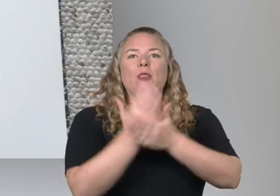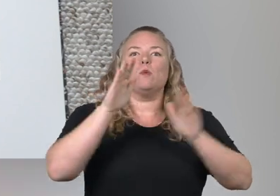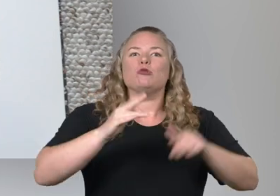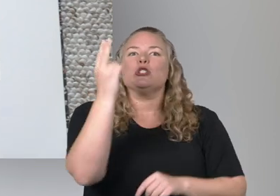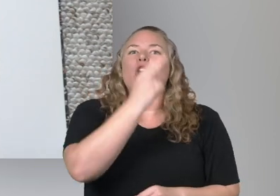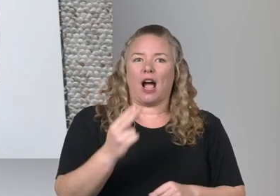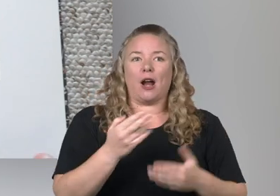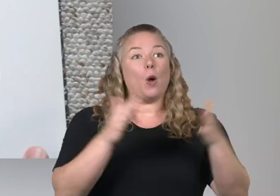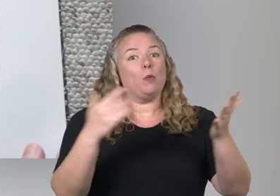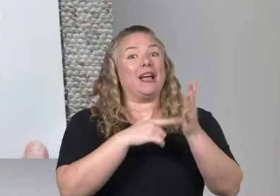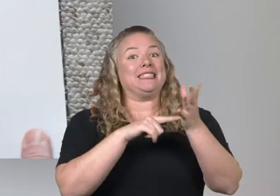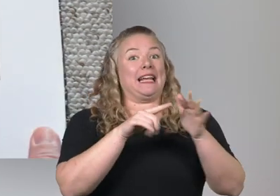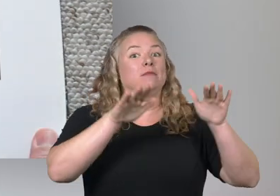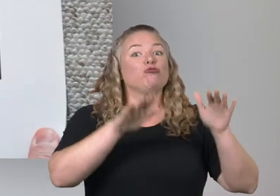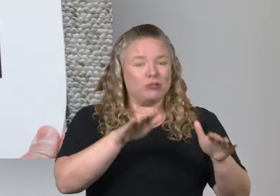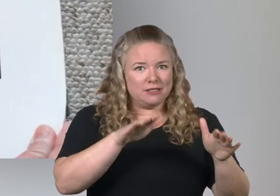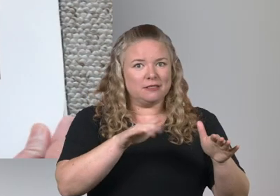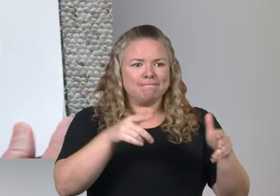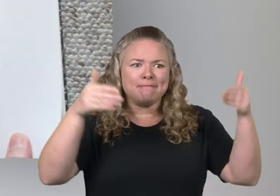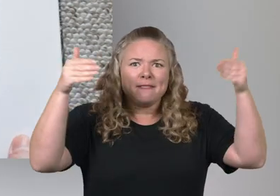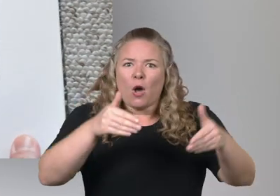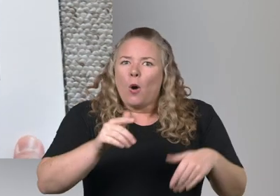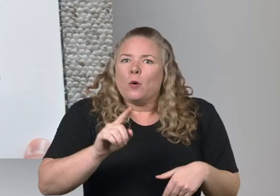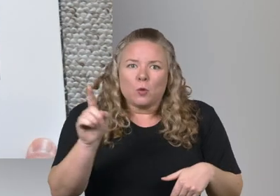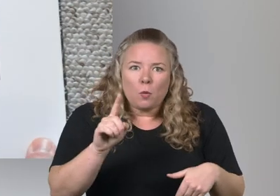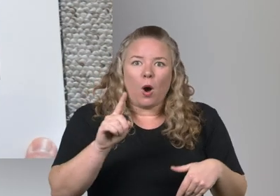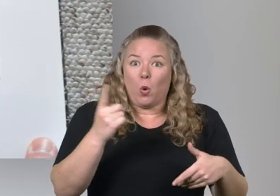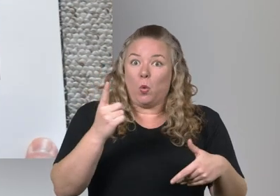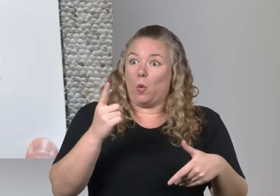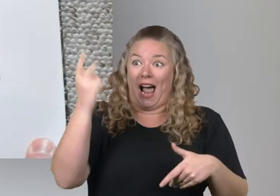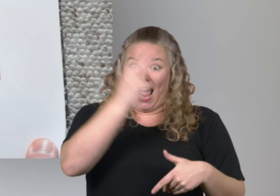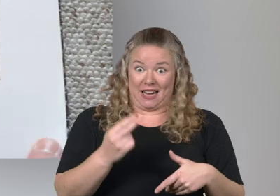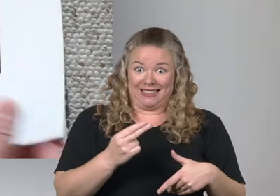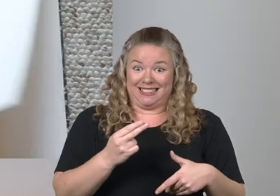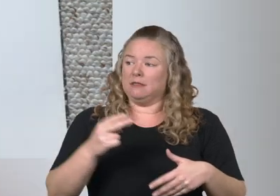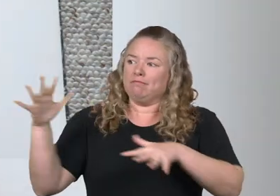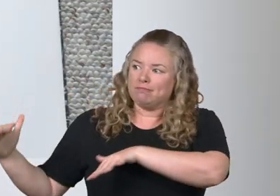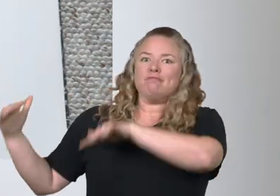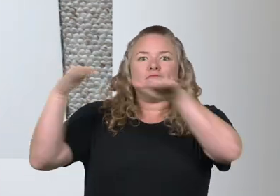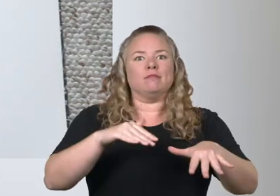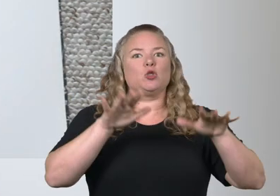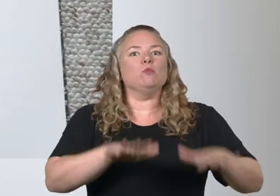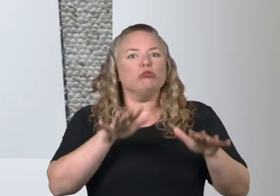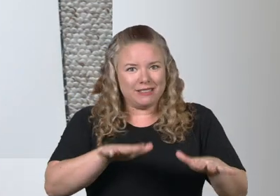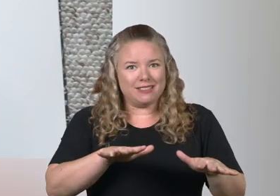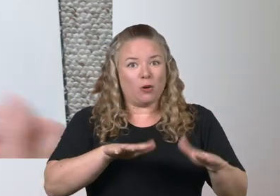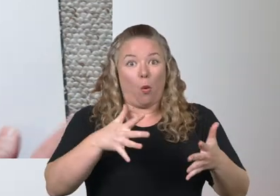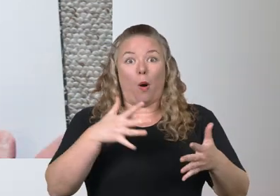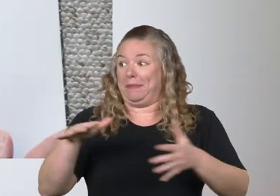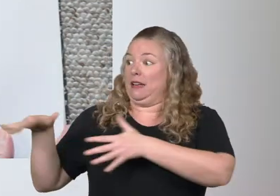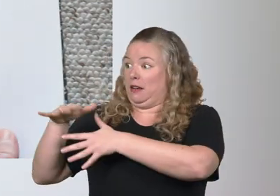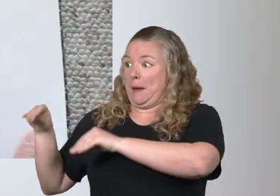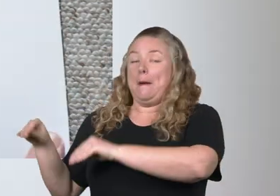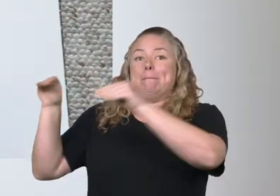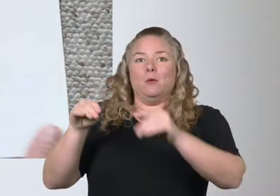was all about how artists who had migrated to Britain or who